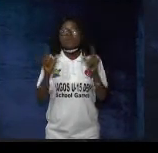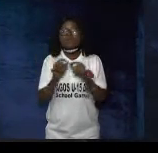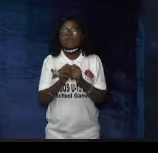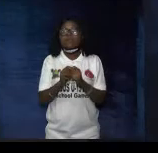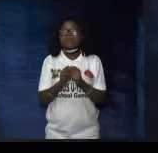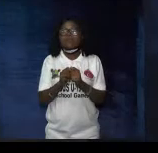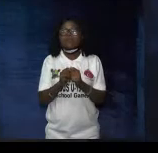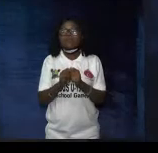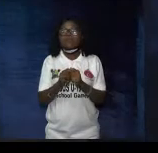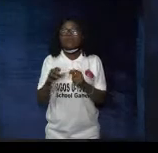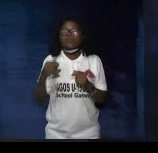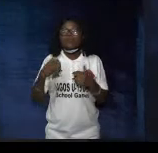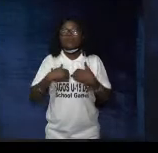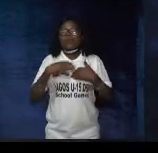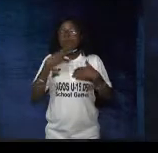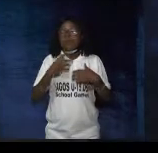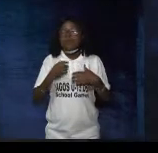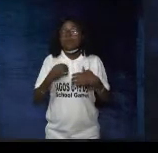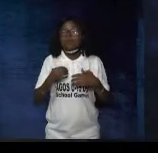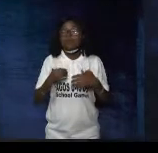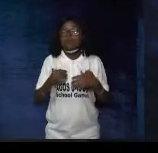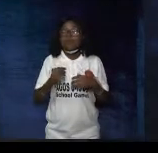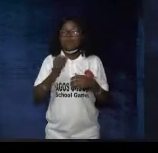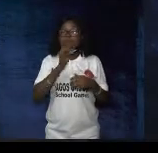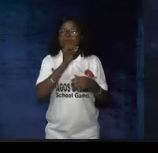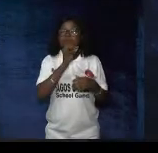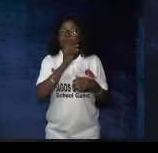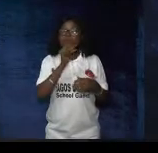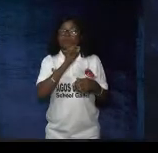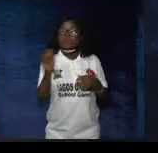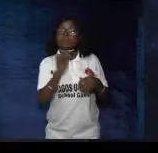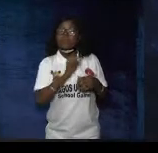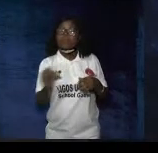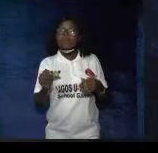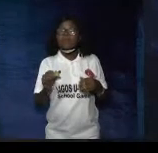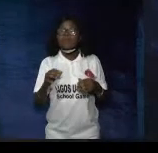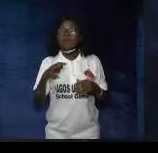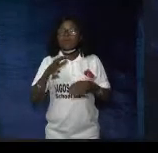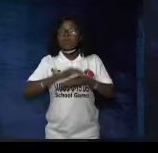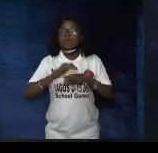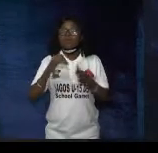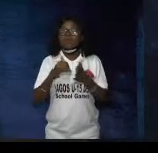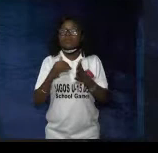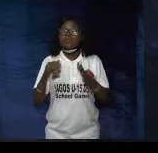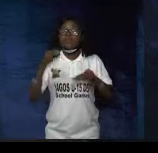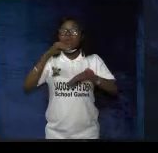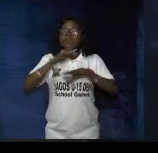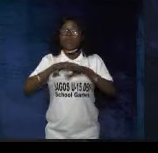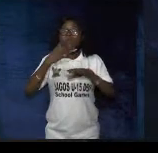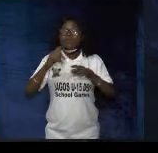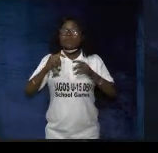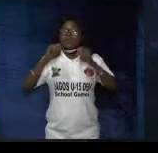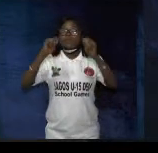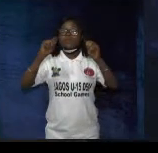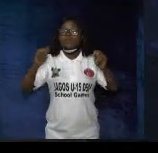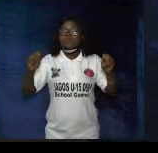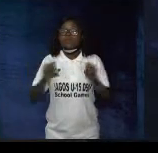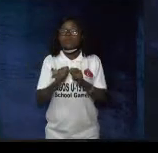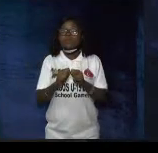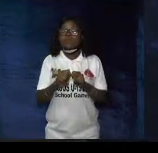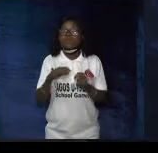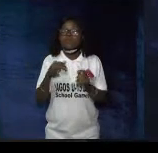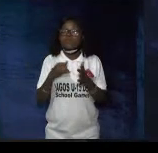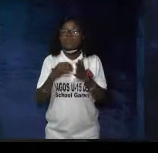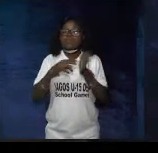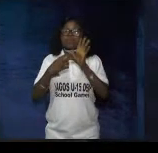see those two sides that are of equal length. We have given them markings like this. So when you see markings like this on a triangle,